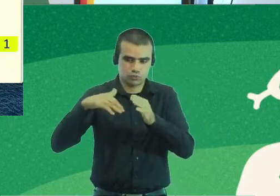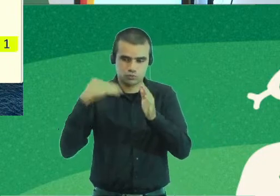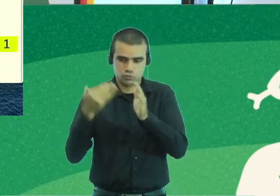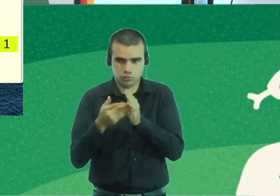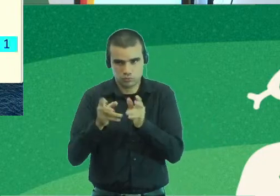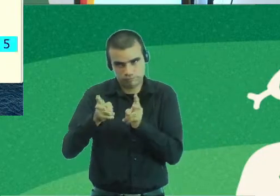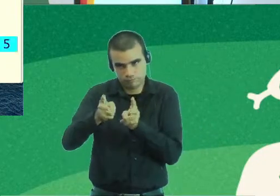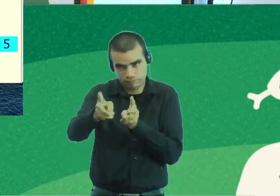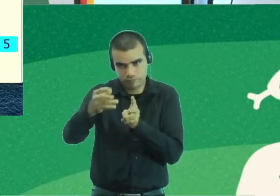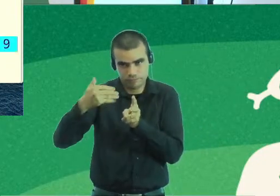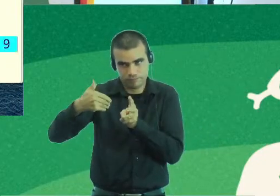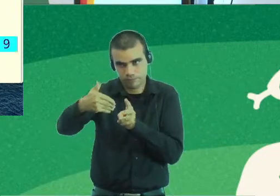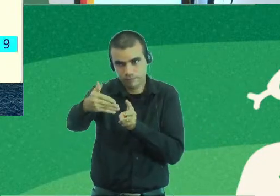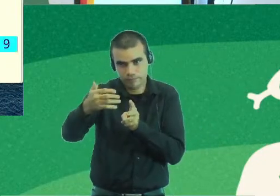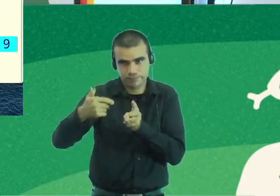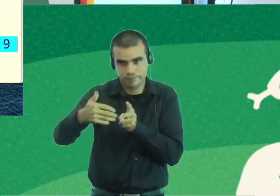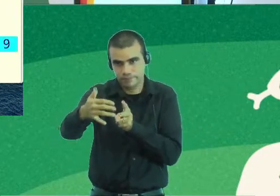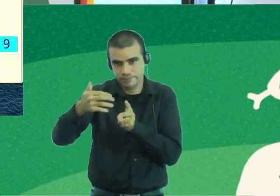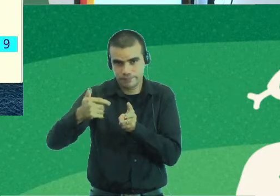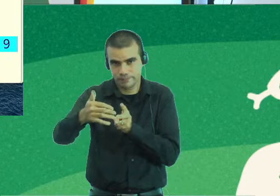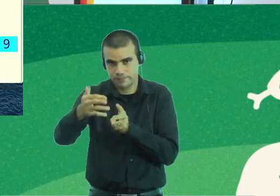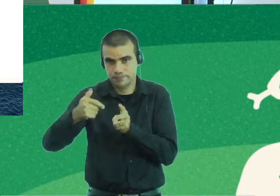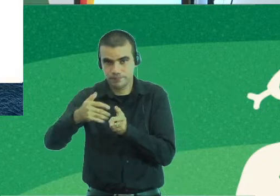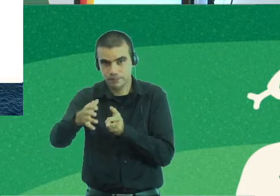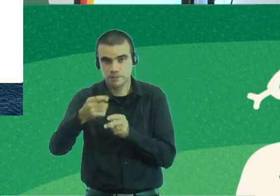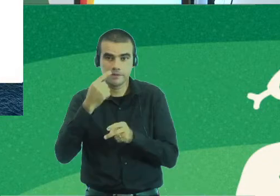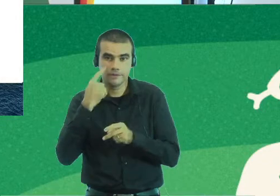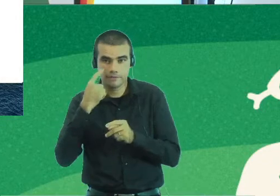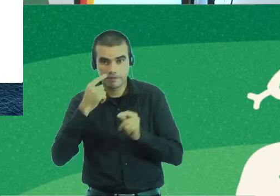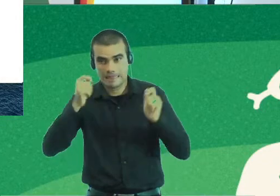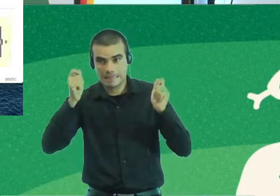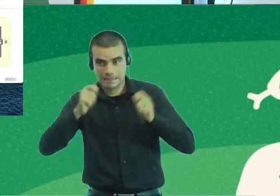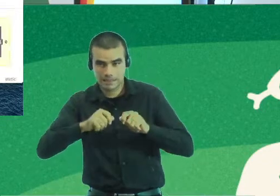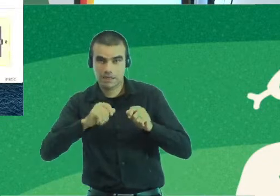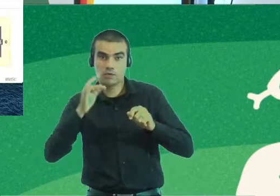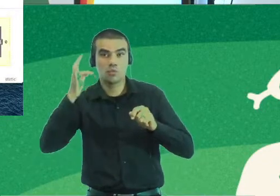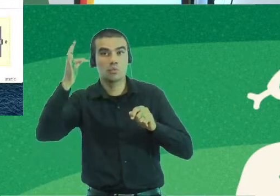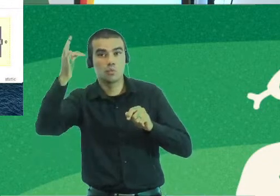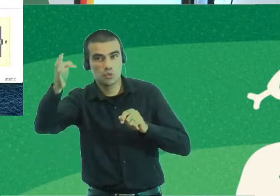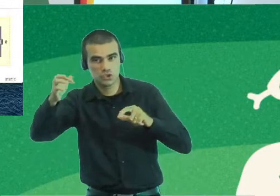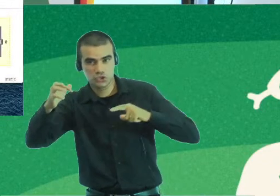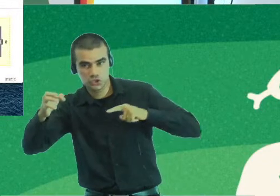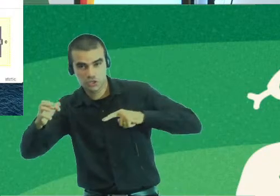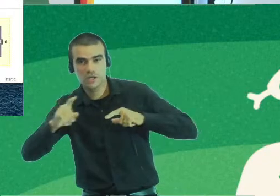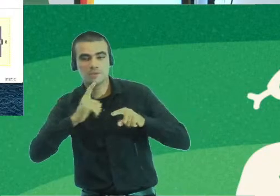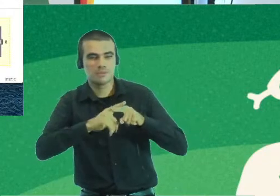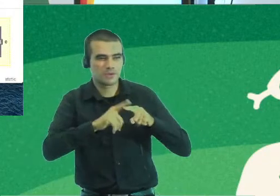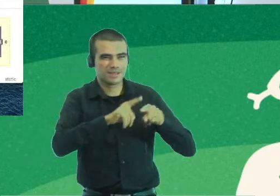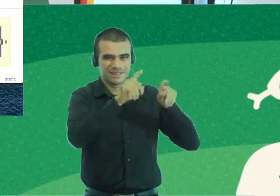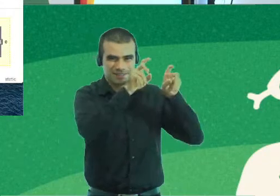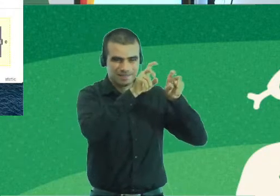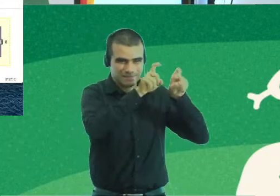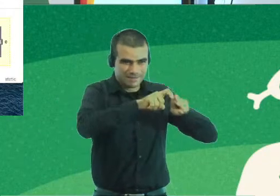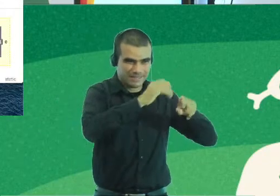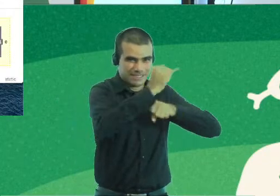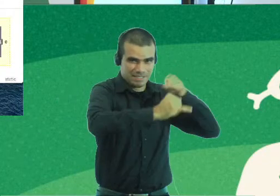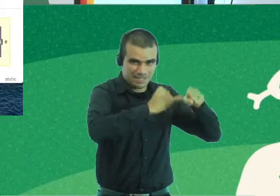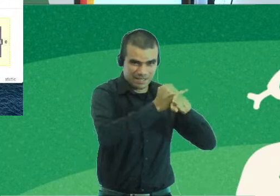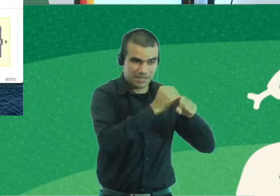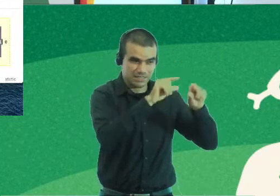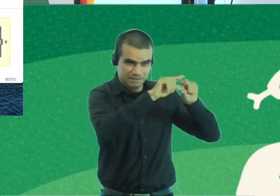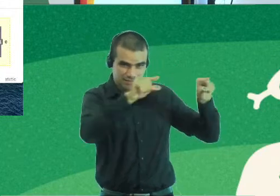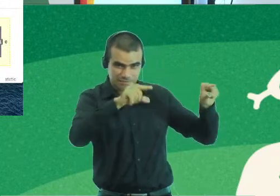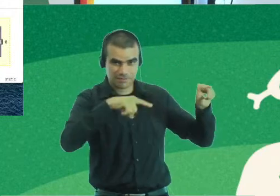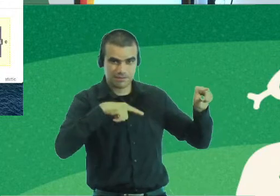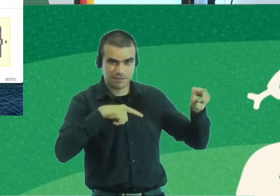and I'm going to check to see if they're in the future, because this website makes it so that like this is